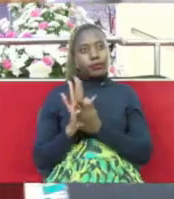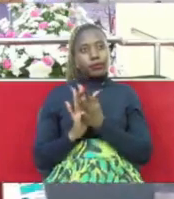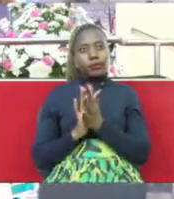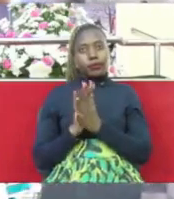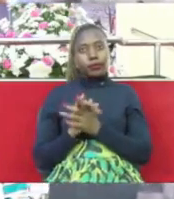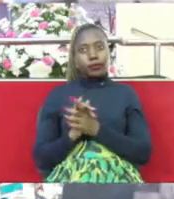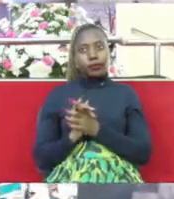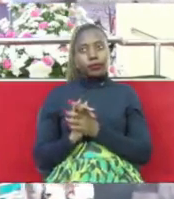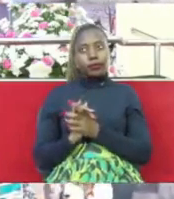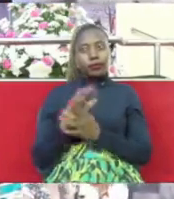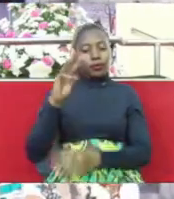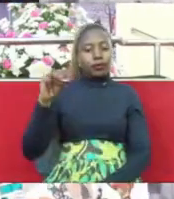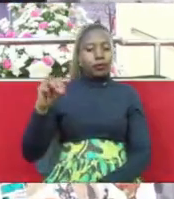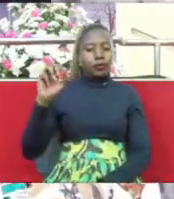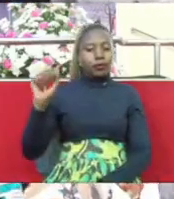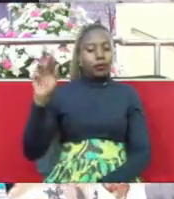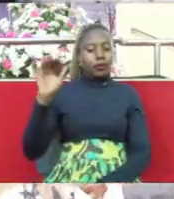Mary was very close to Jesus,